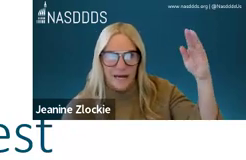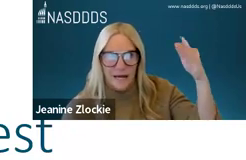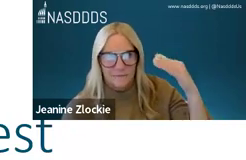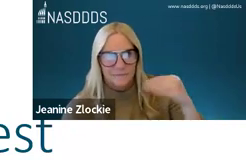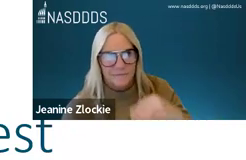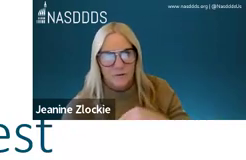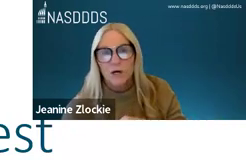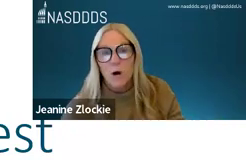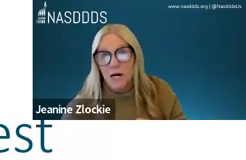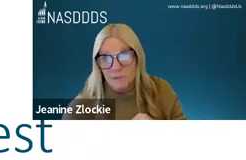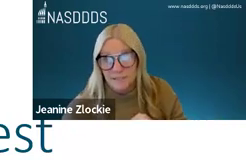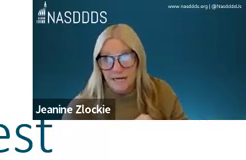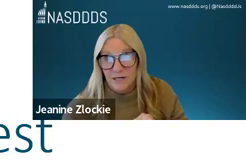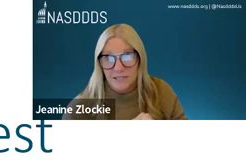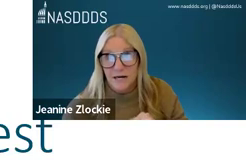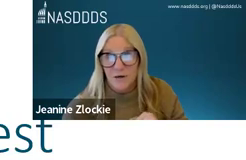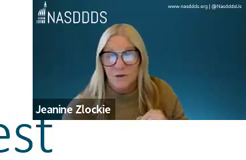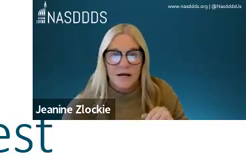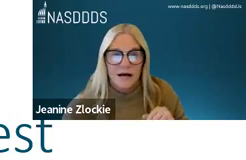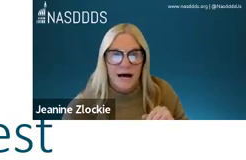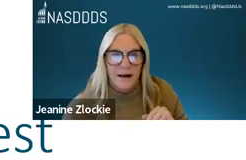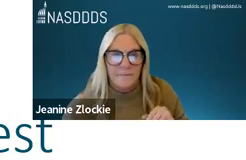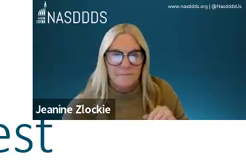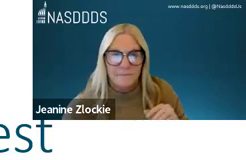different requirements there. So